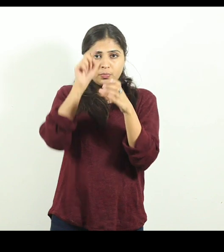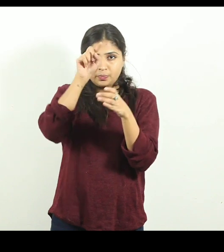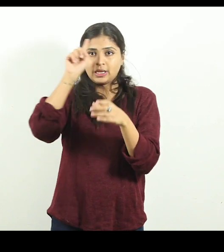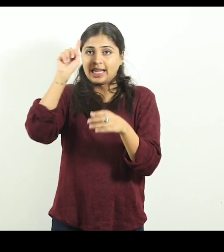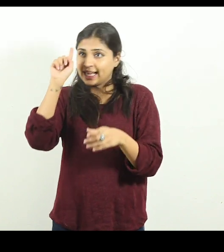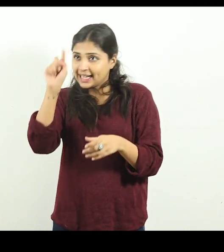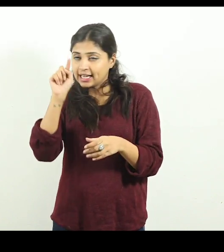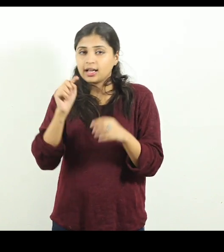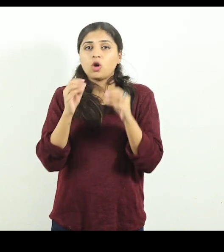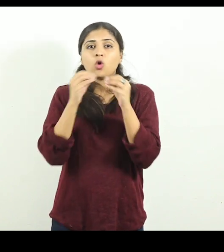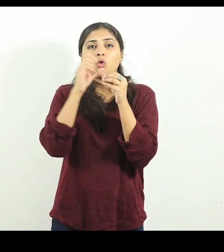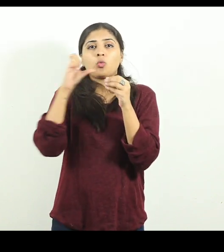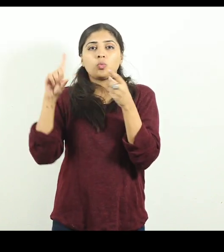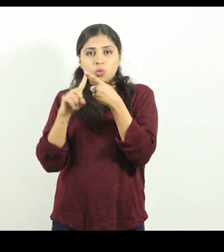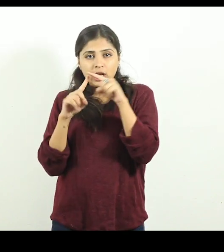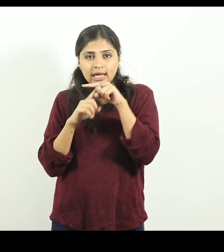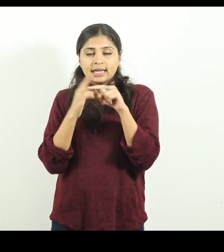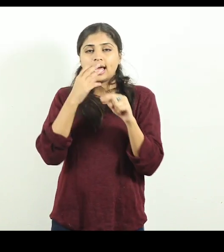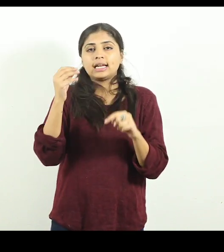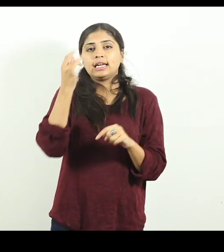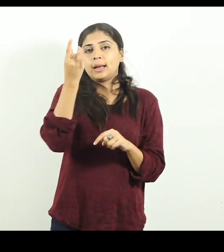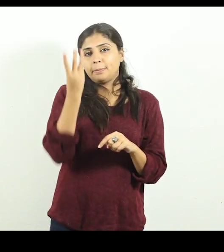will be inserted.